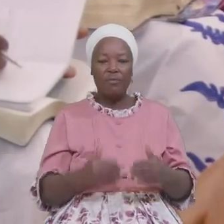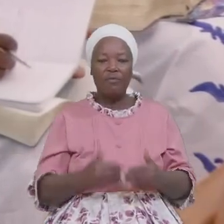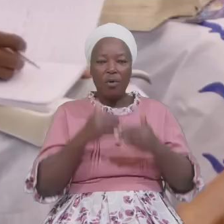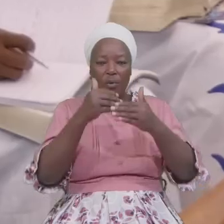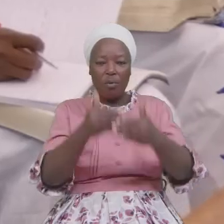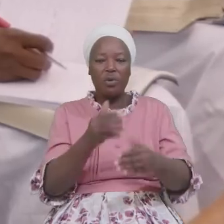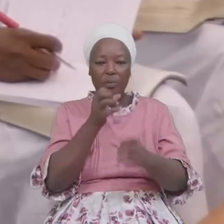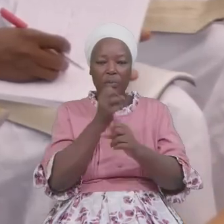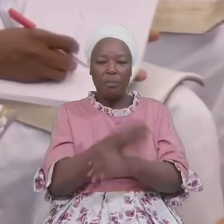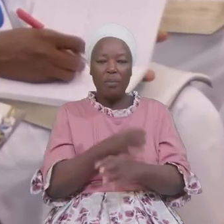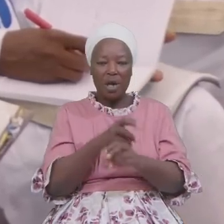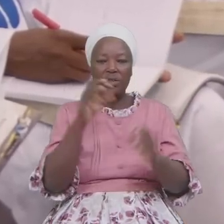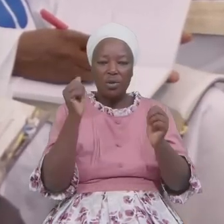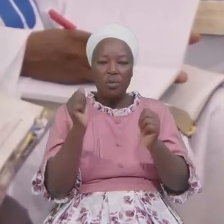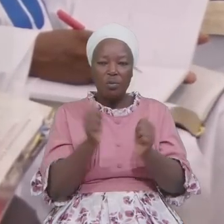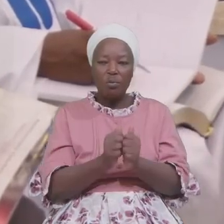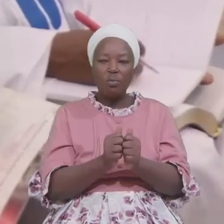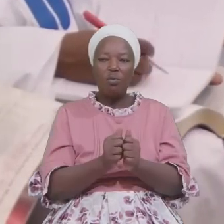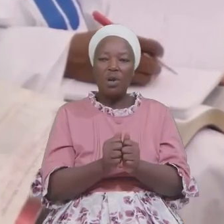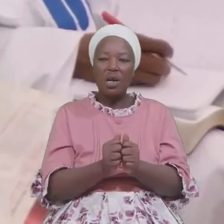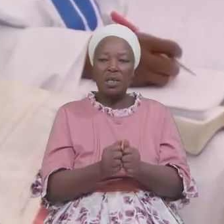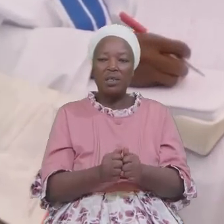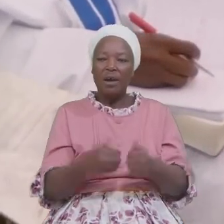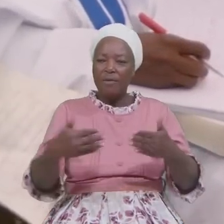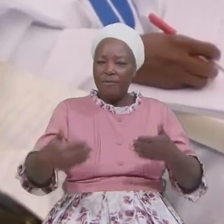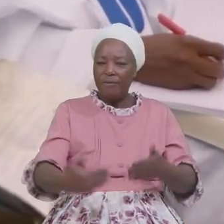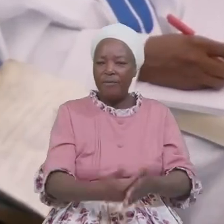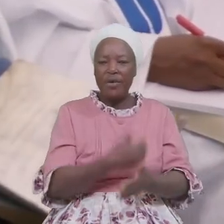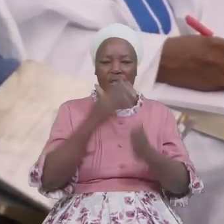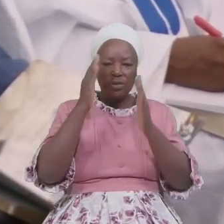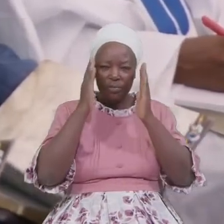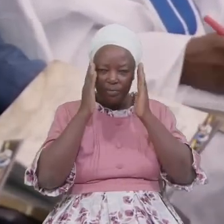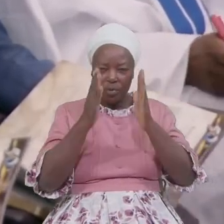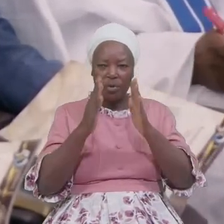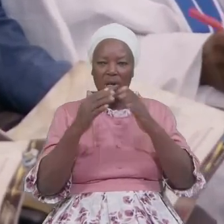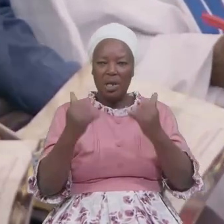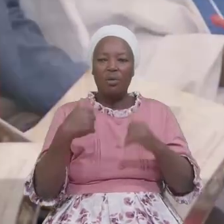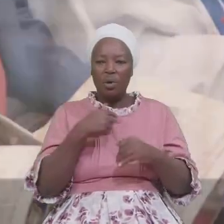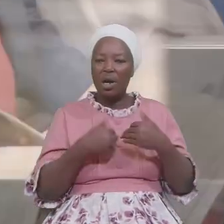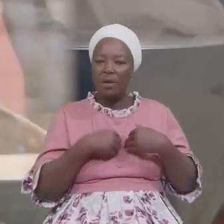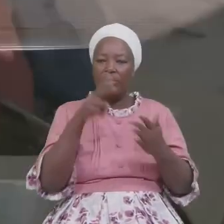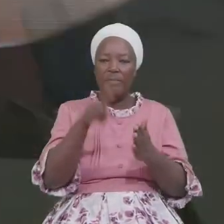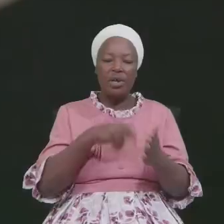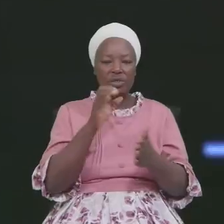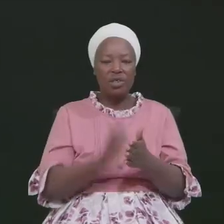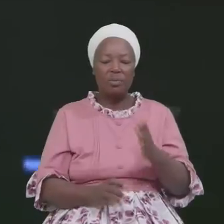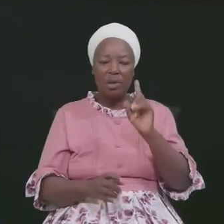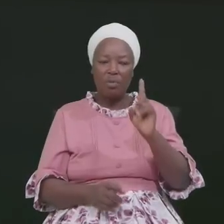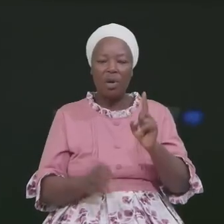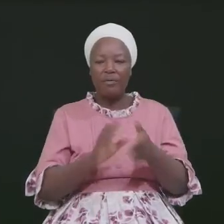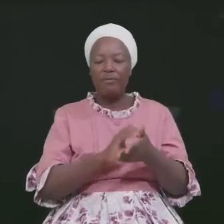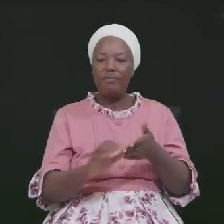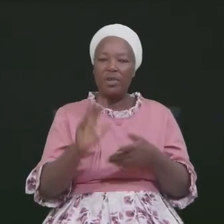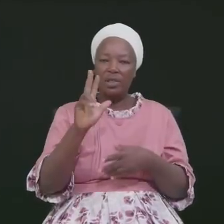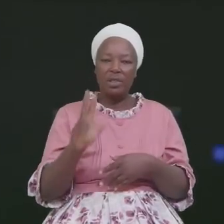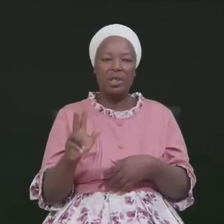march with fresh focus. Already we've read chapter 1, verses 3 to 9.